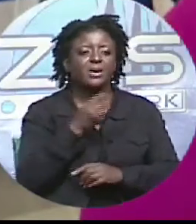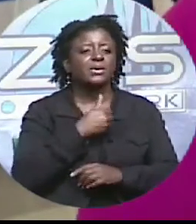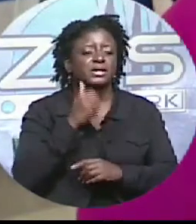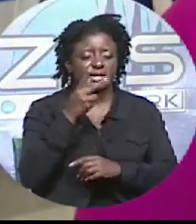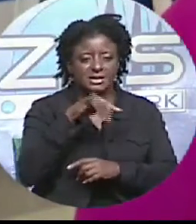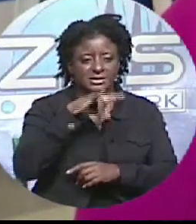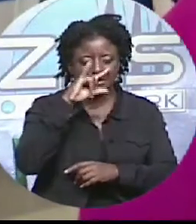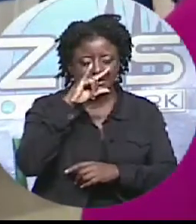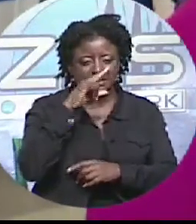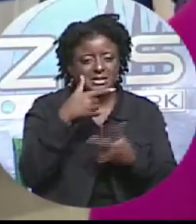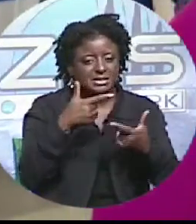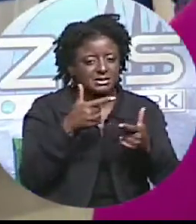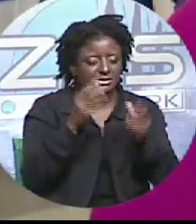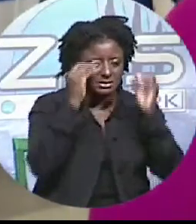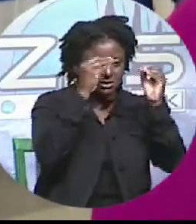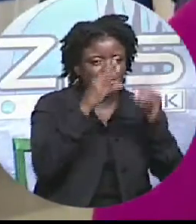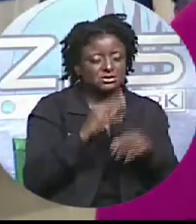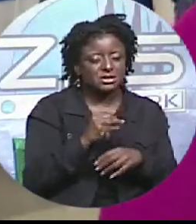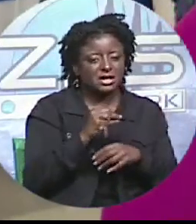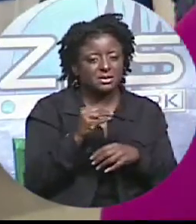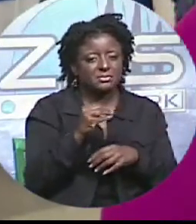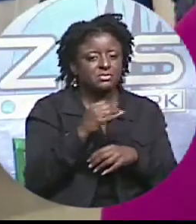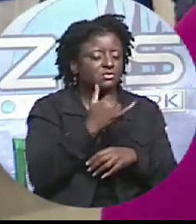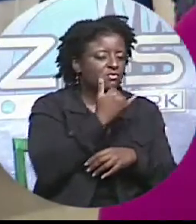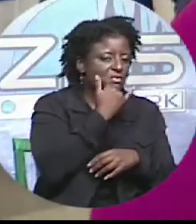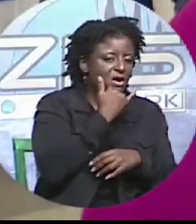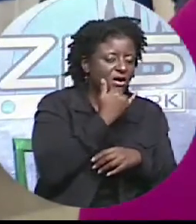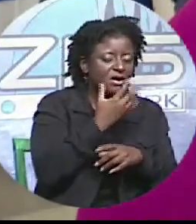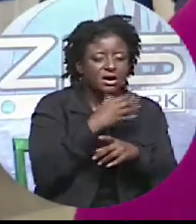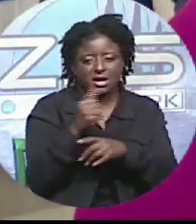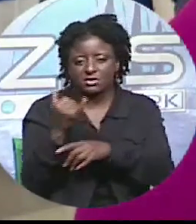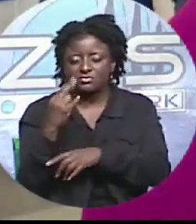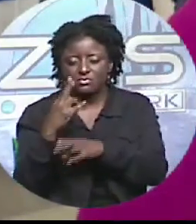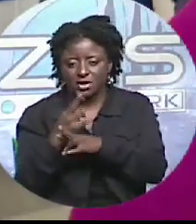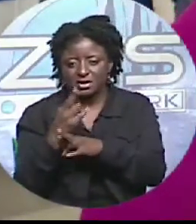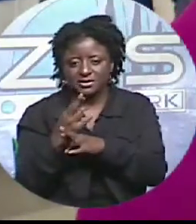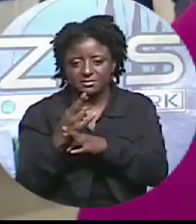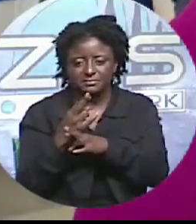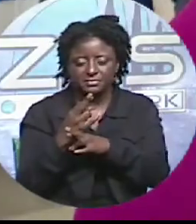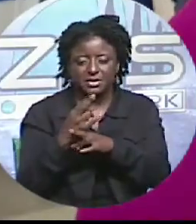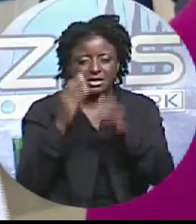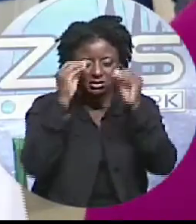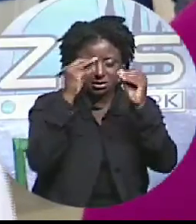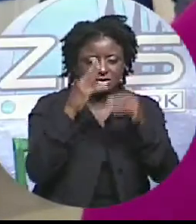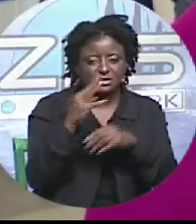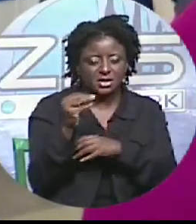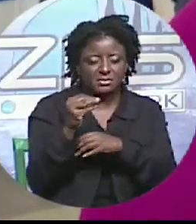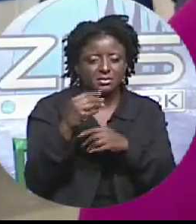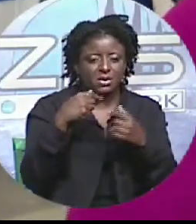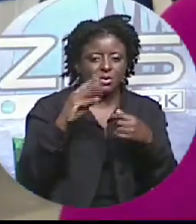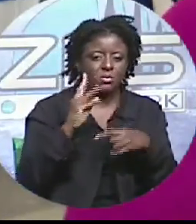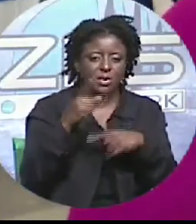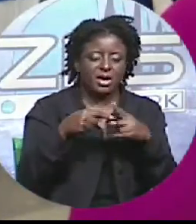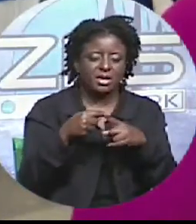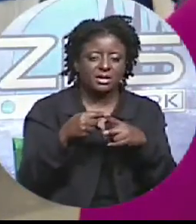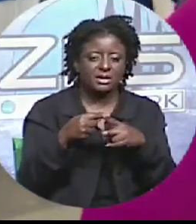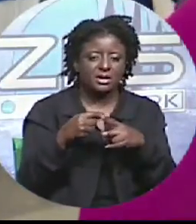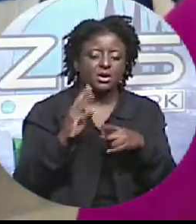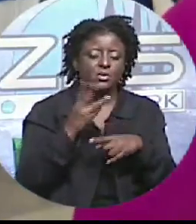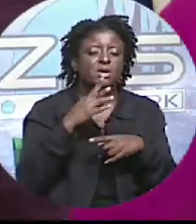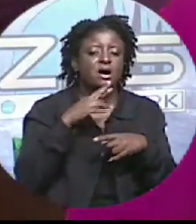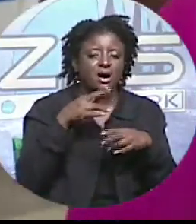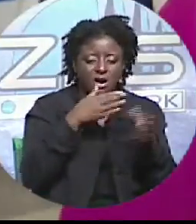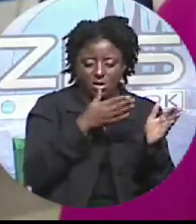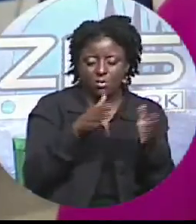know wrong is wrong and right is right. We have to let them know that when we're away from them and we're at work, that their